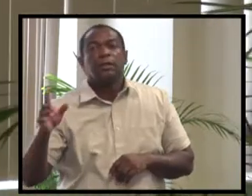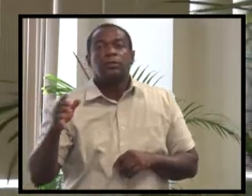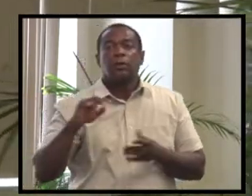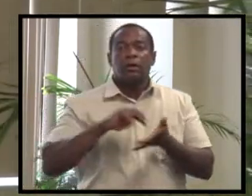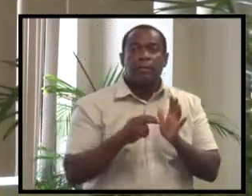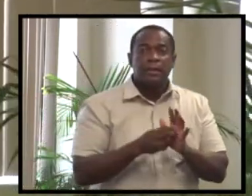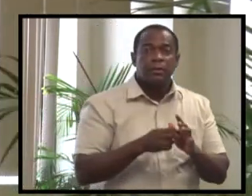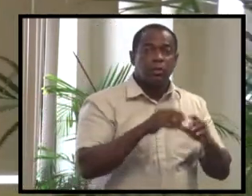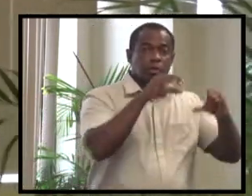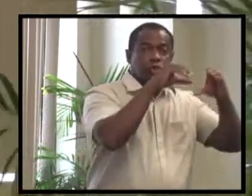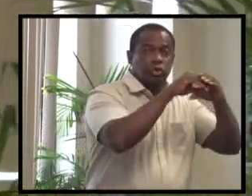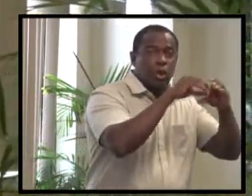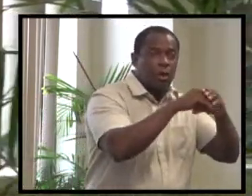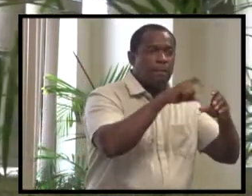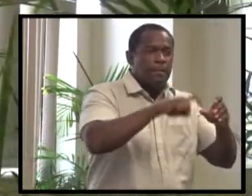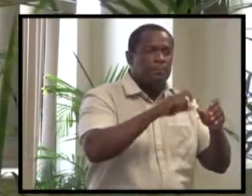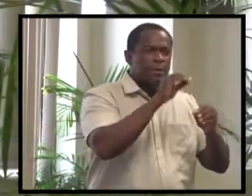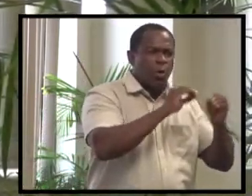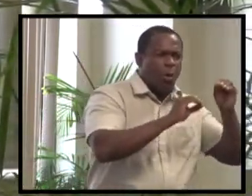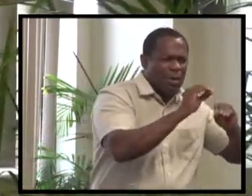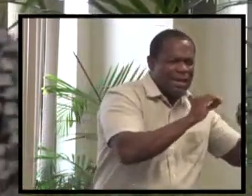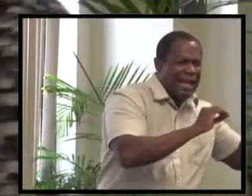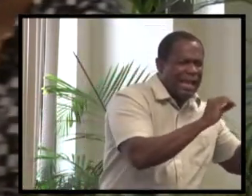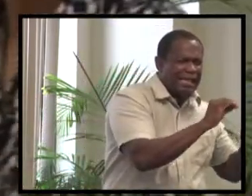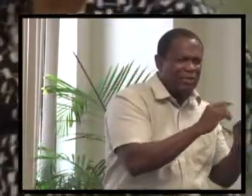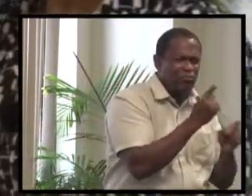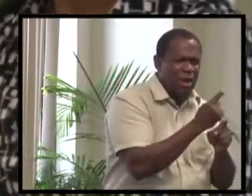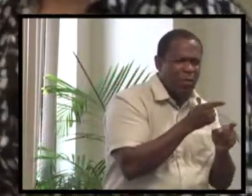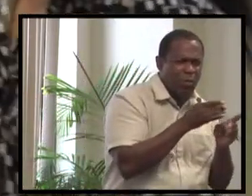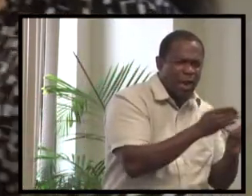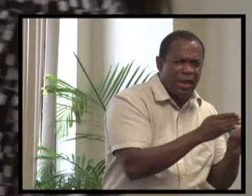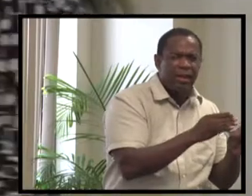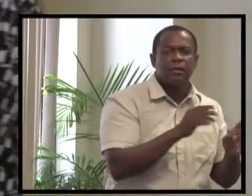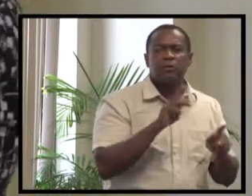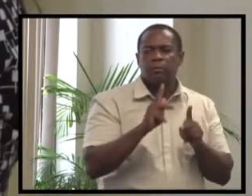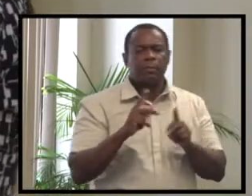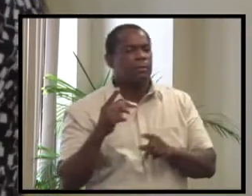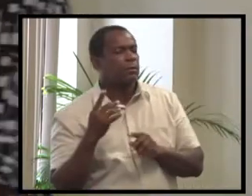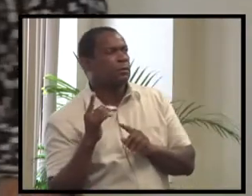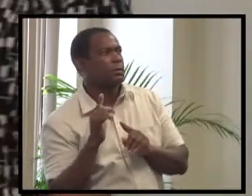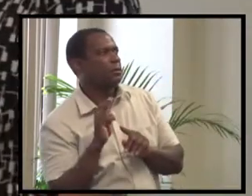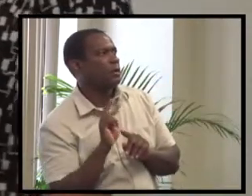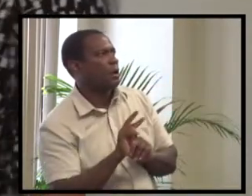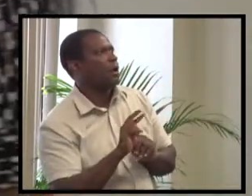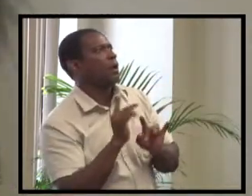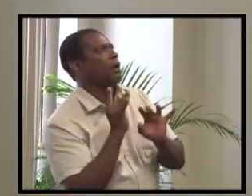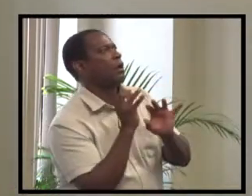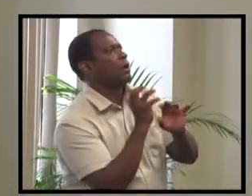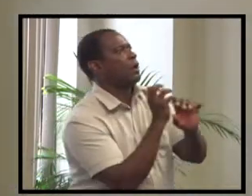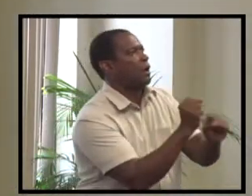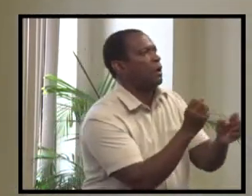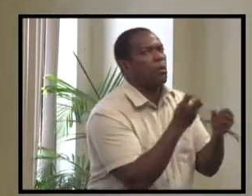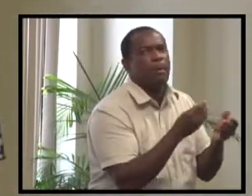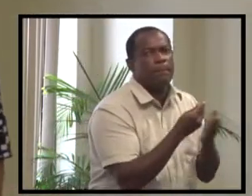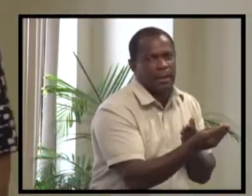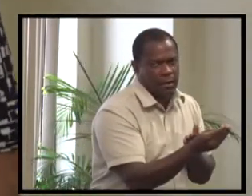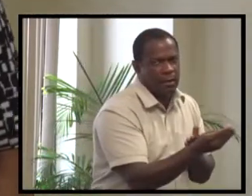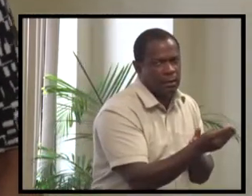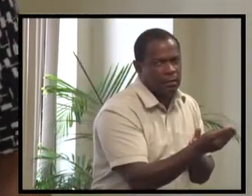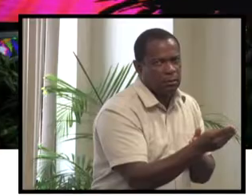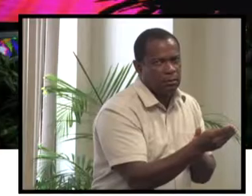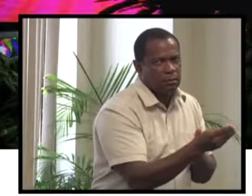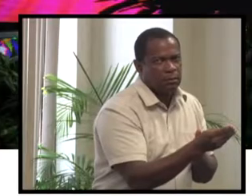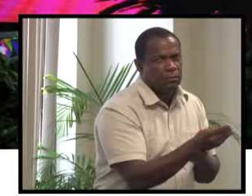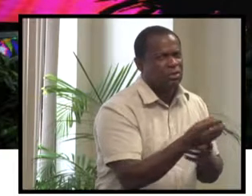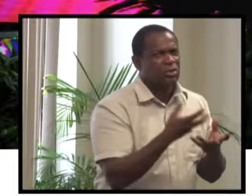much going on, you kind of do this, and then you walk right back out. And you don't want that happening in your store. Once you notice that happening, it means your VM is very